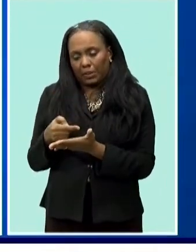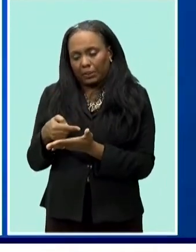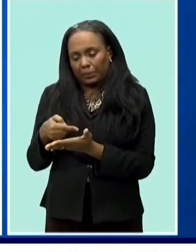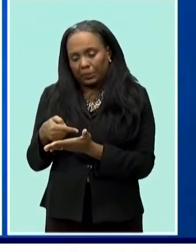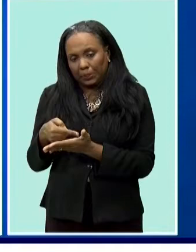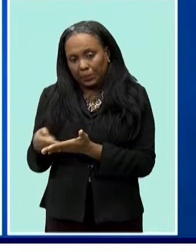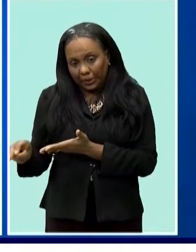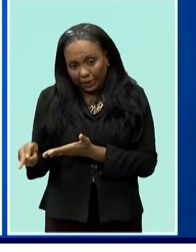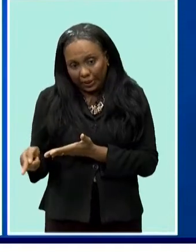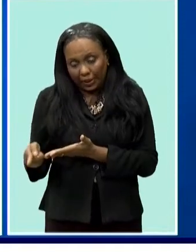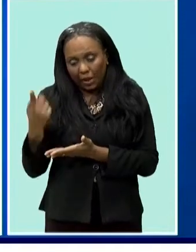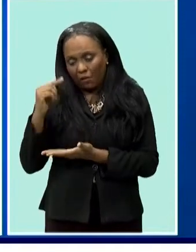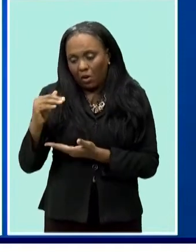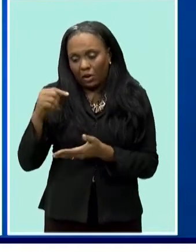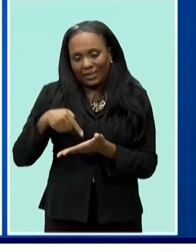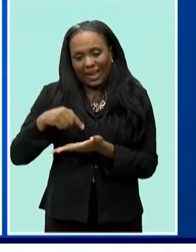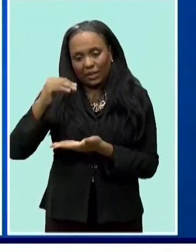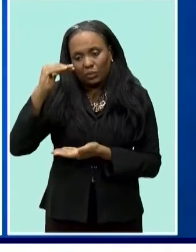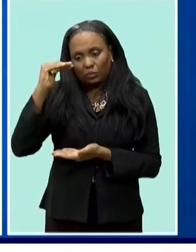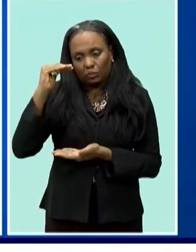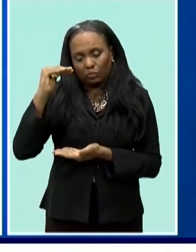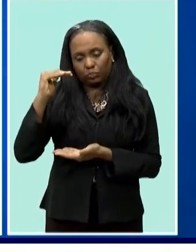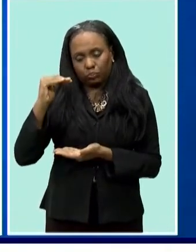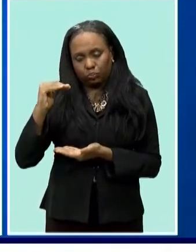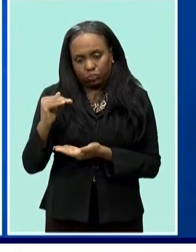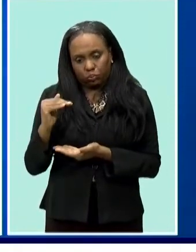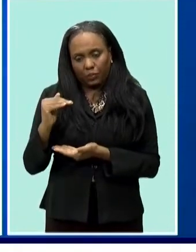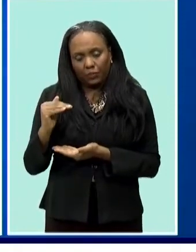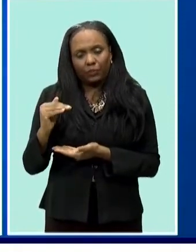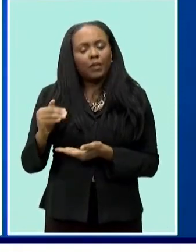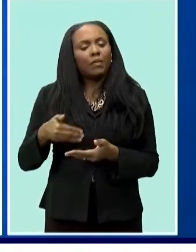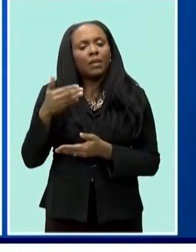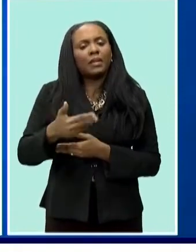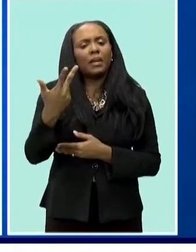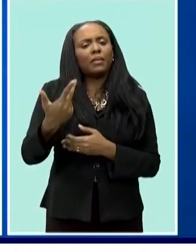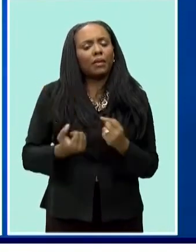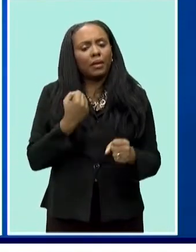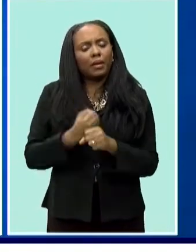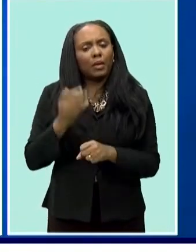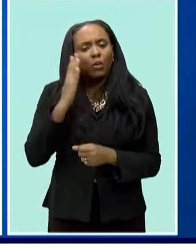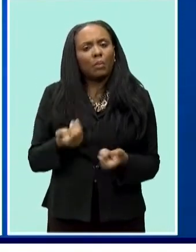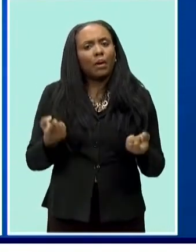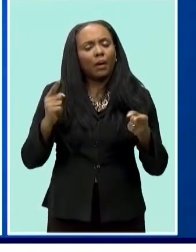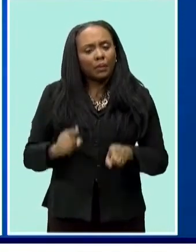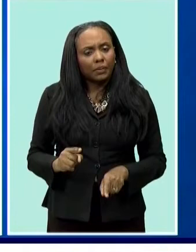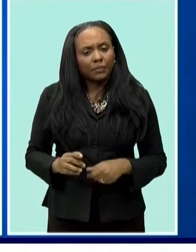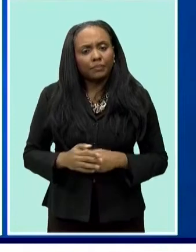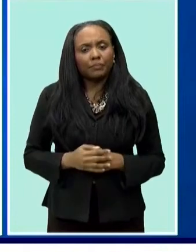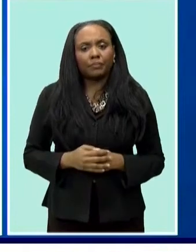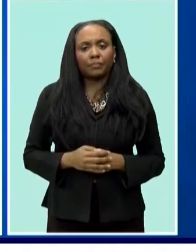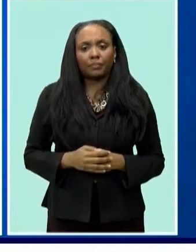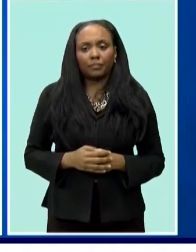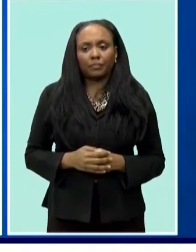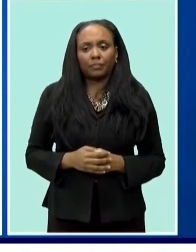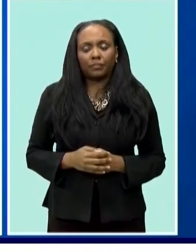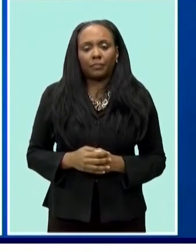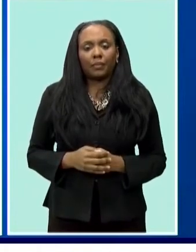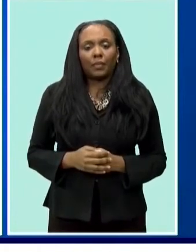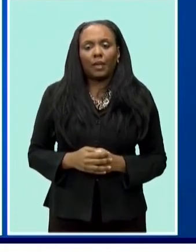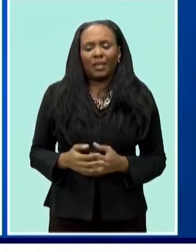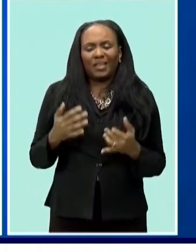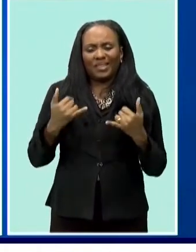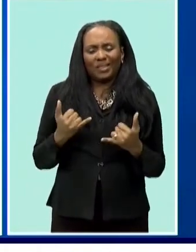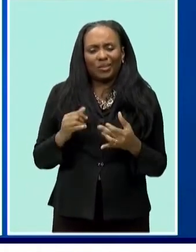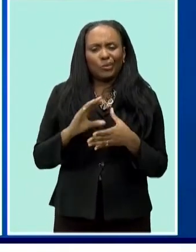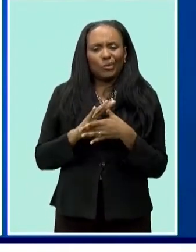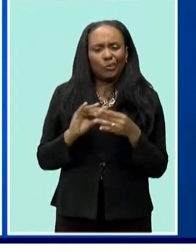$1 billion in savings per year for each of the next 3 years and beyond. This story is intended to distract and